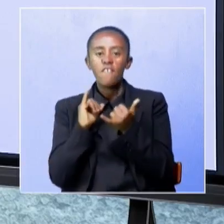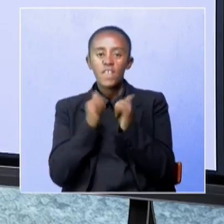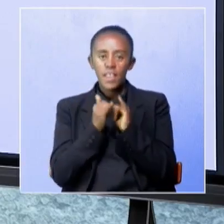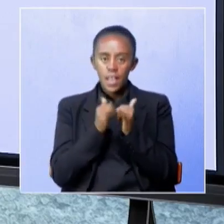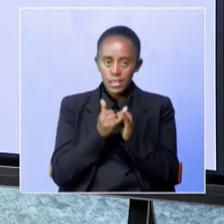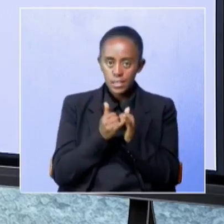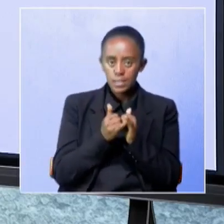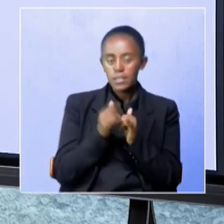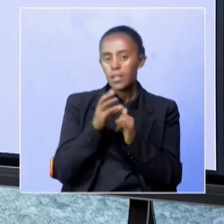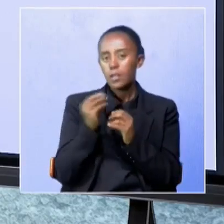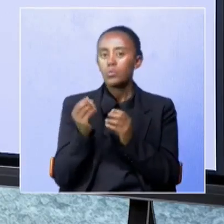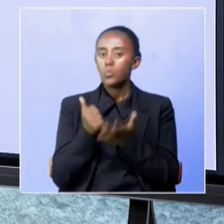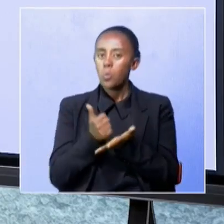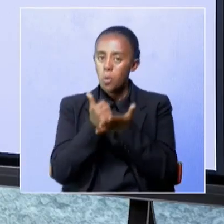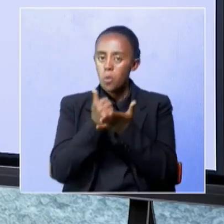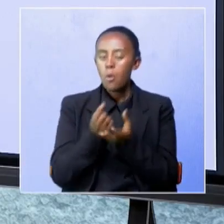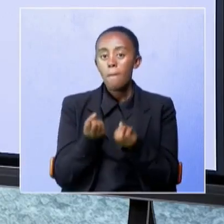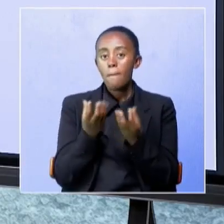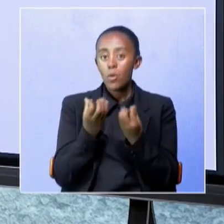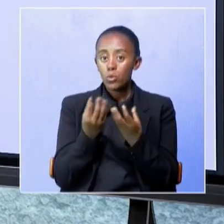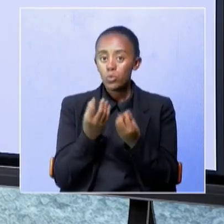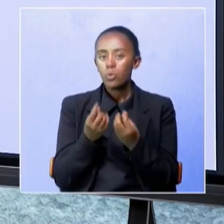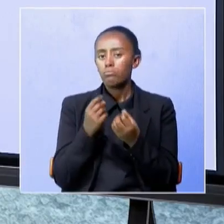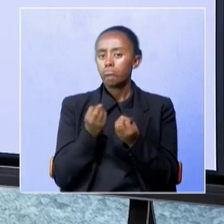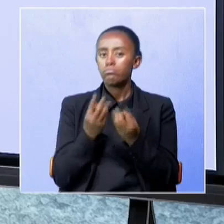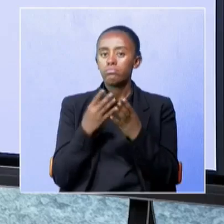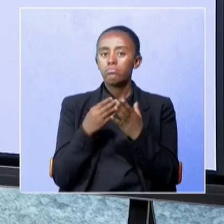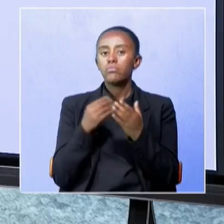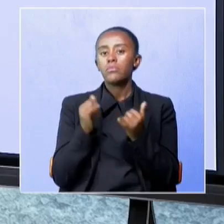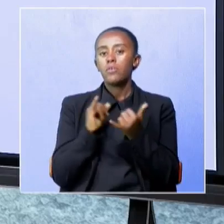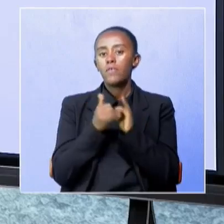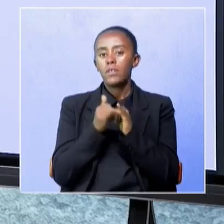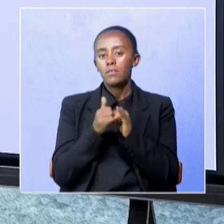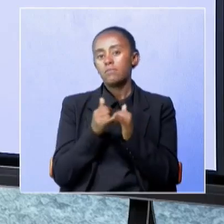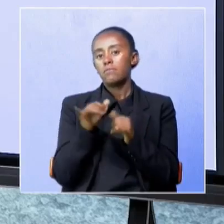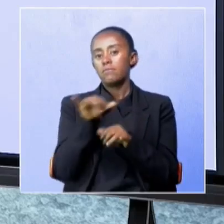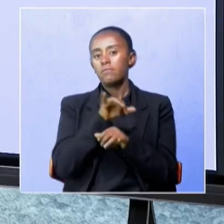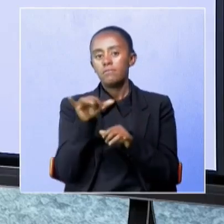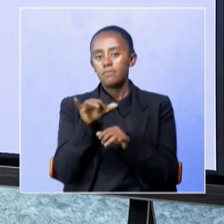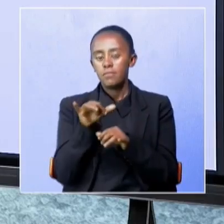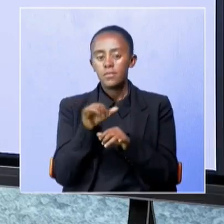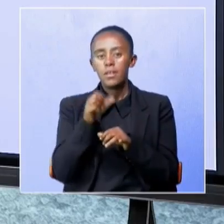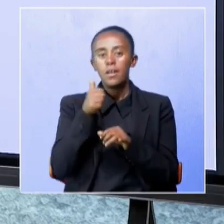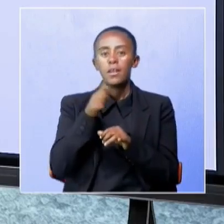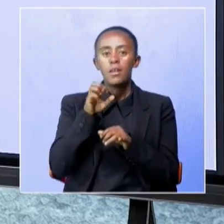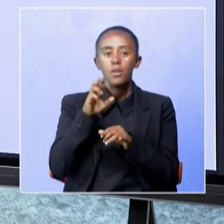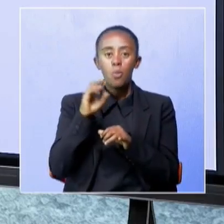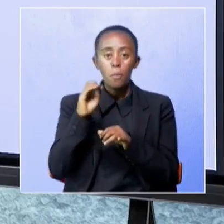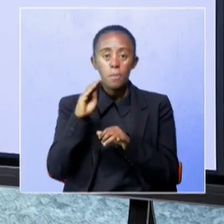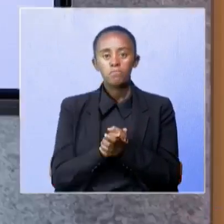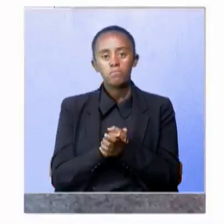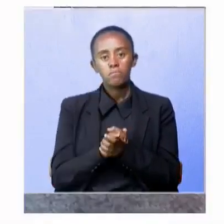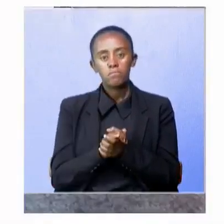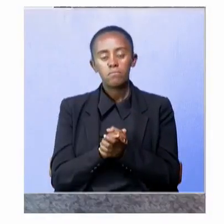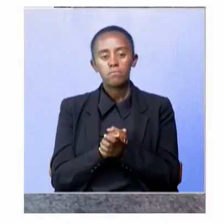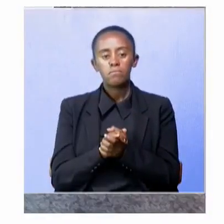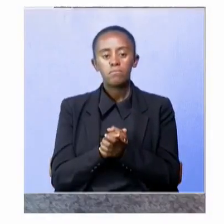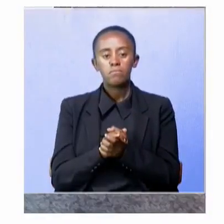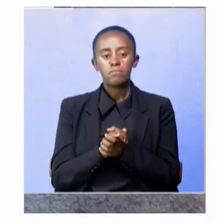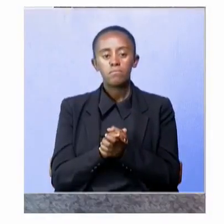and also health, but mostly fitness and health. So, aerobic means